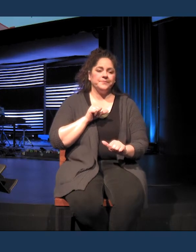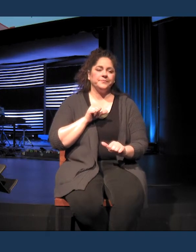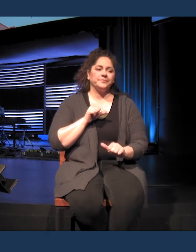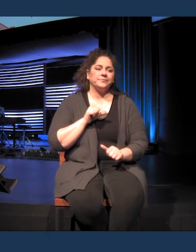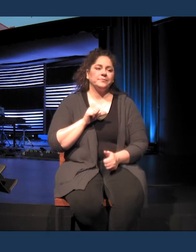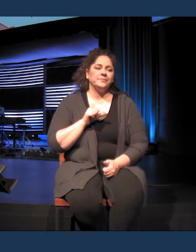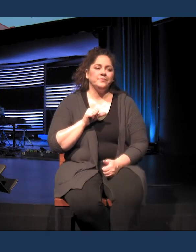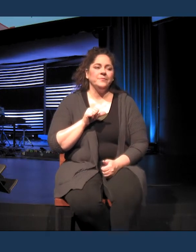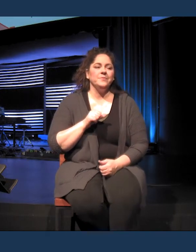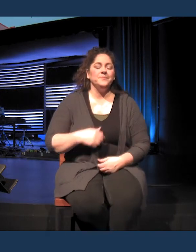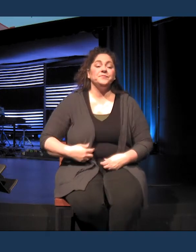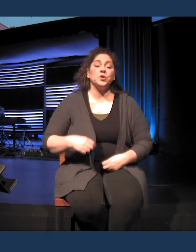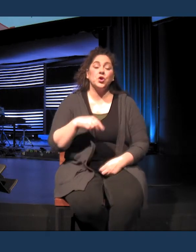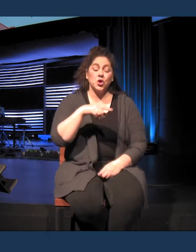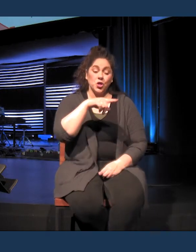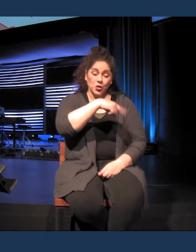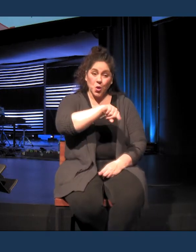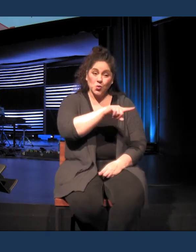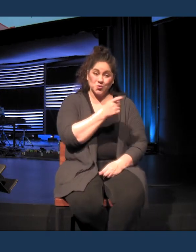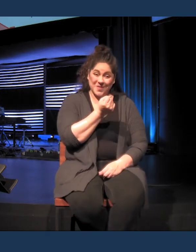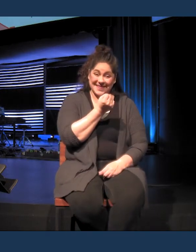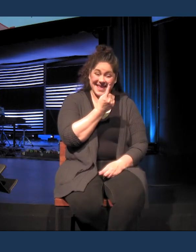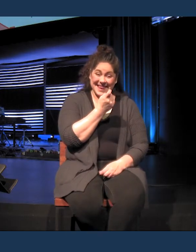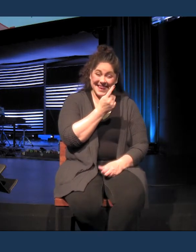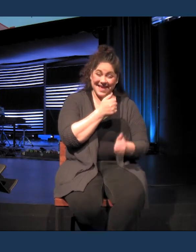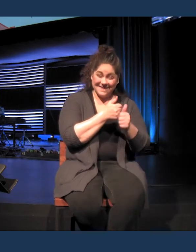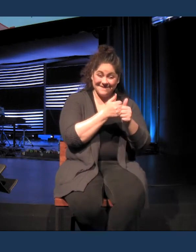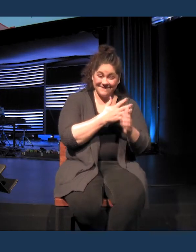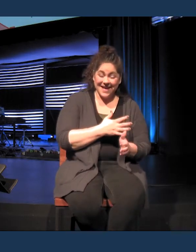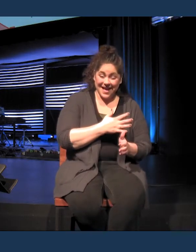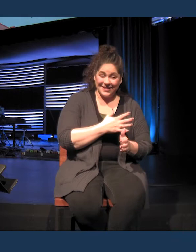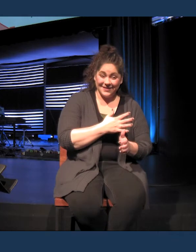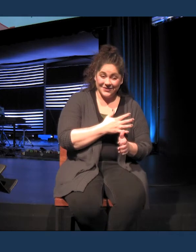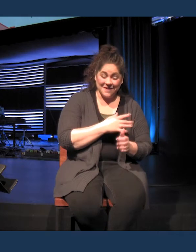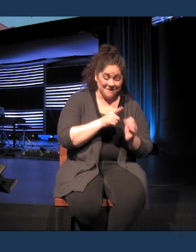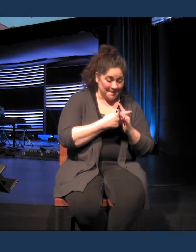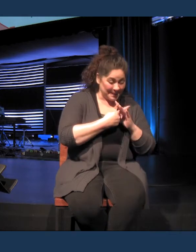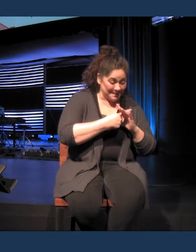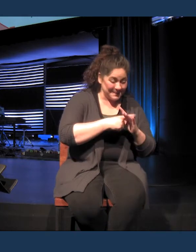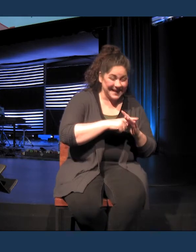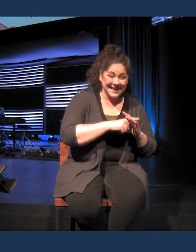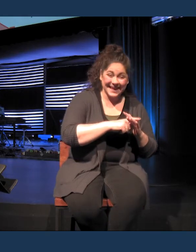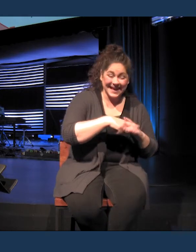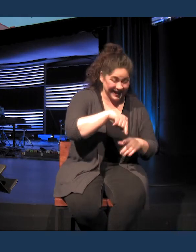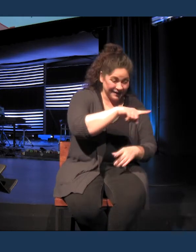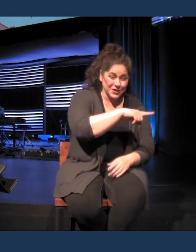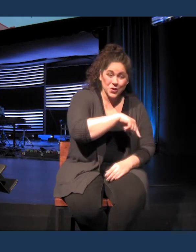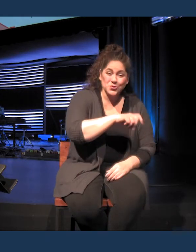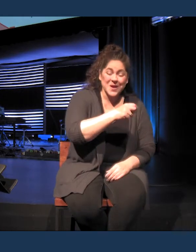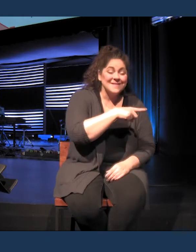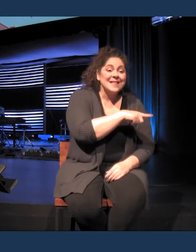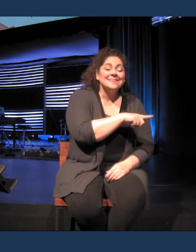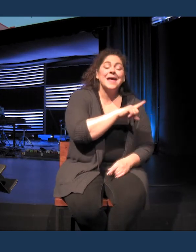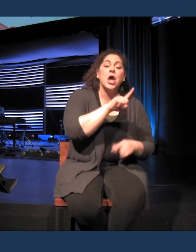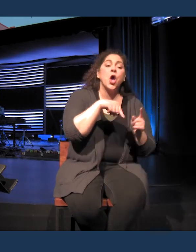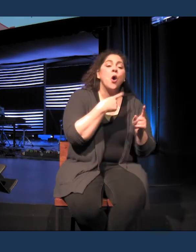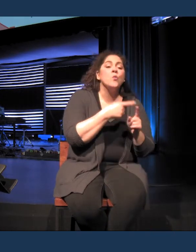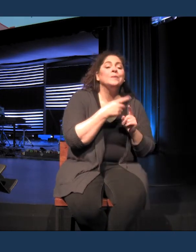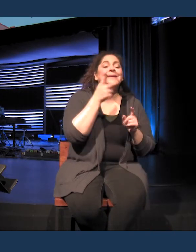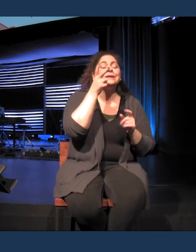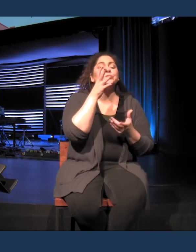These were the 11 disciples. They were part of the original 12. They didn't just hear about Jesus.